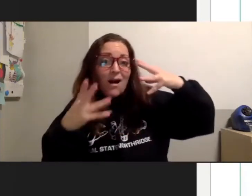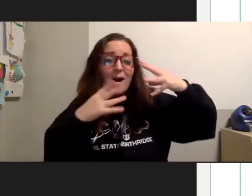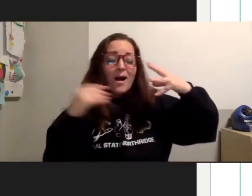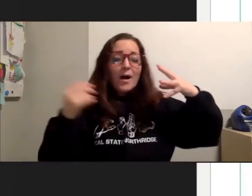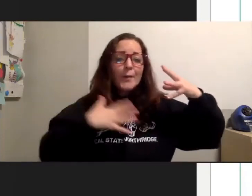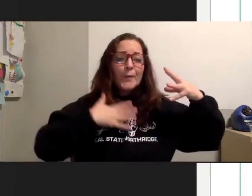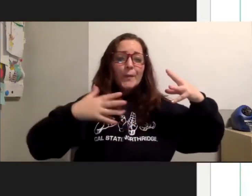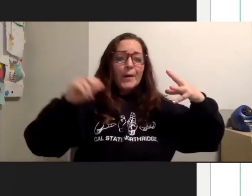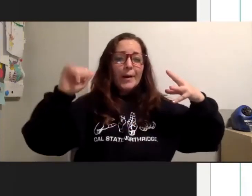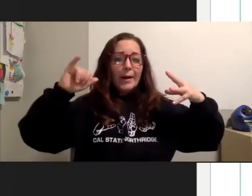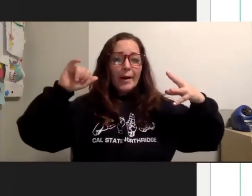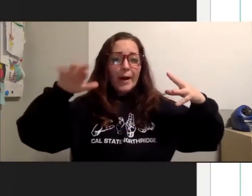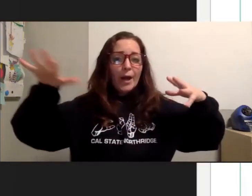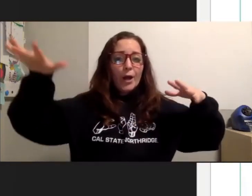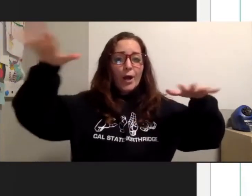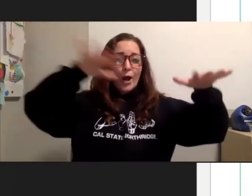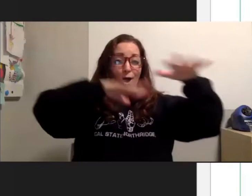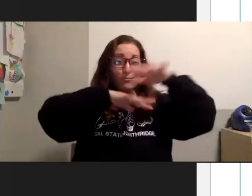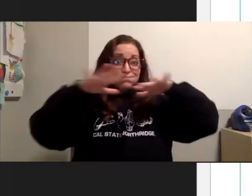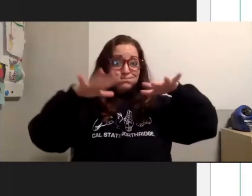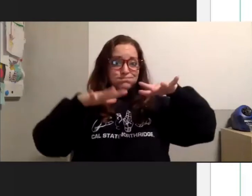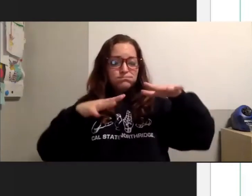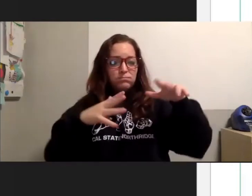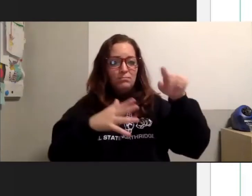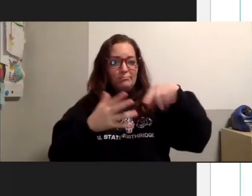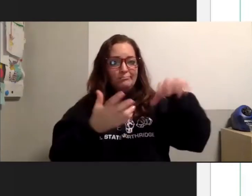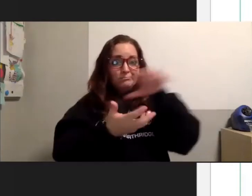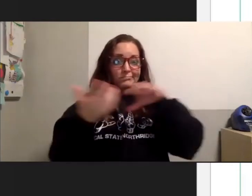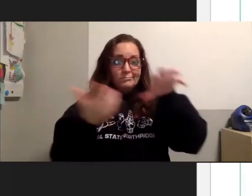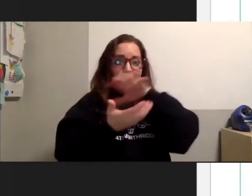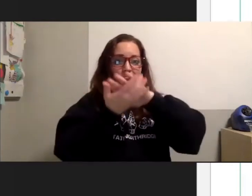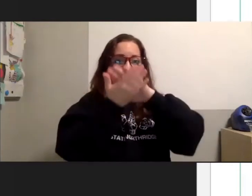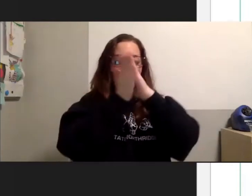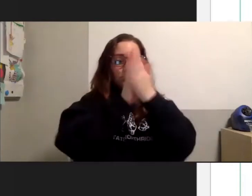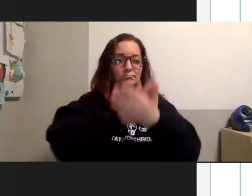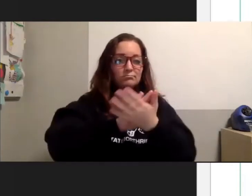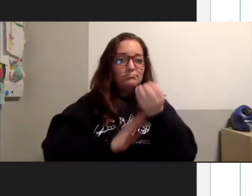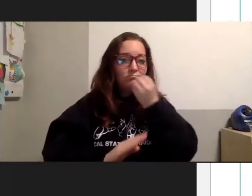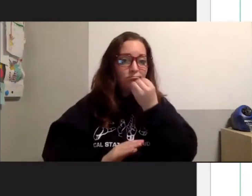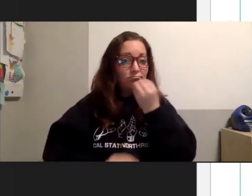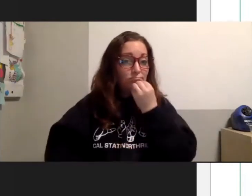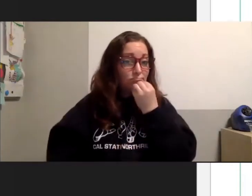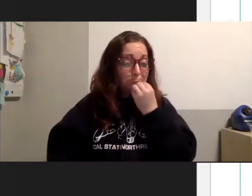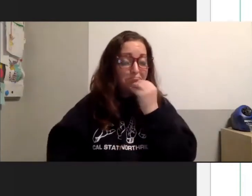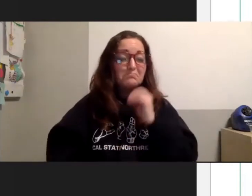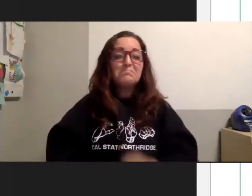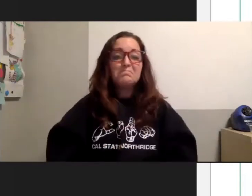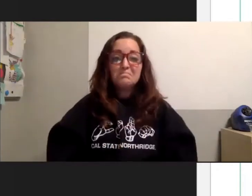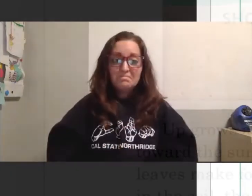It also uses sunlight and the air all around the plant.